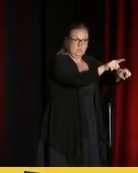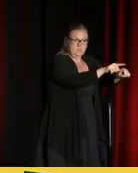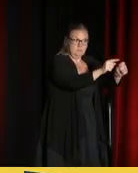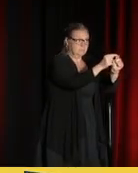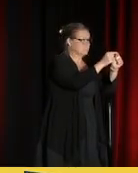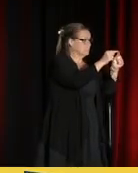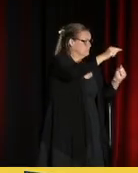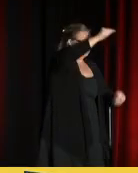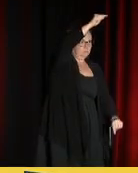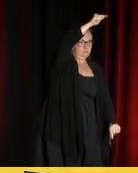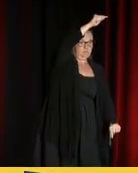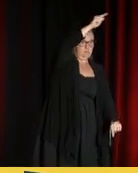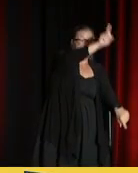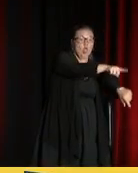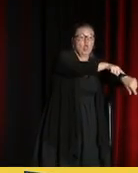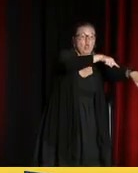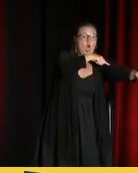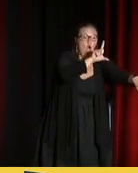of rope,